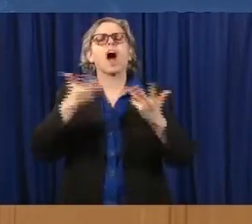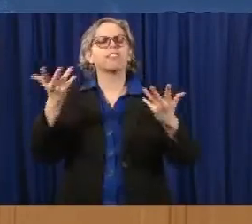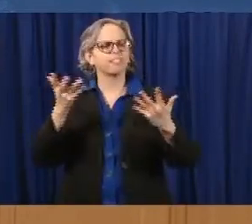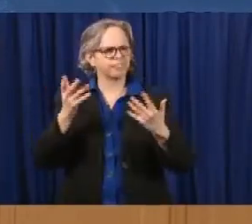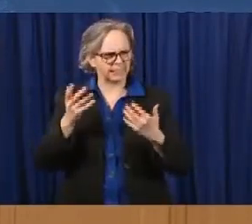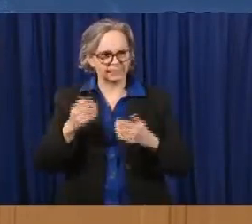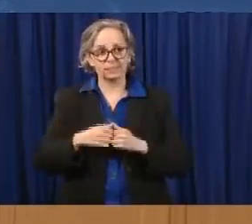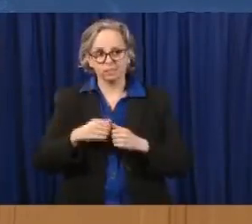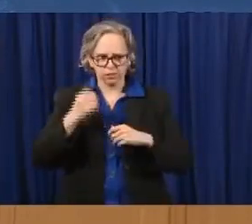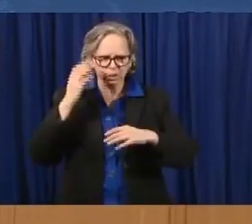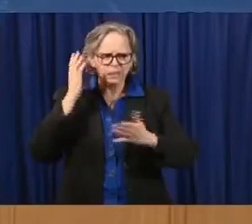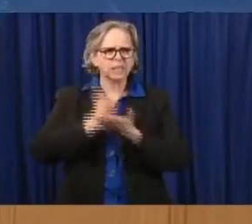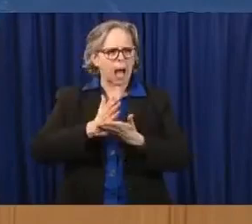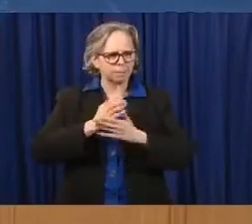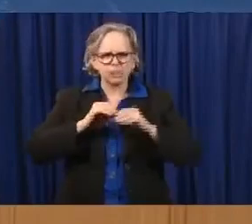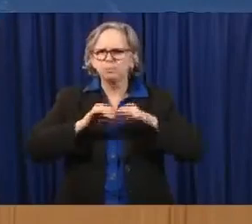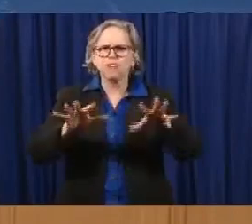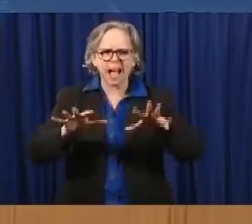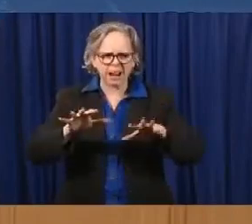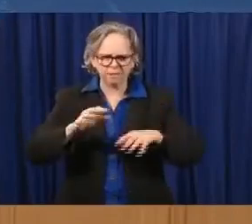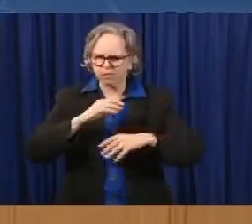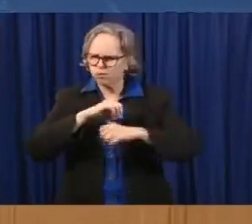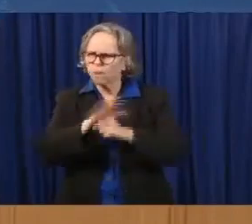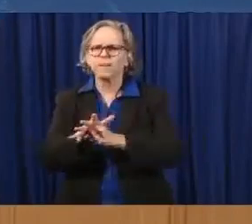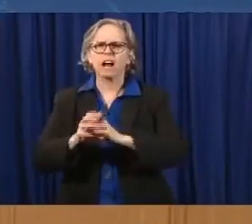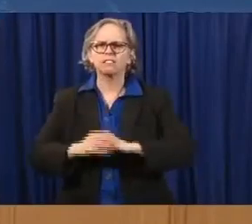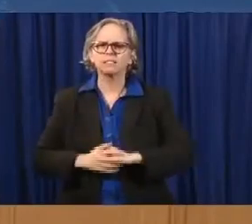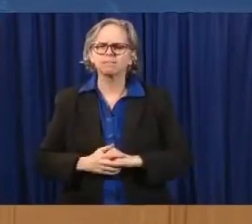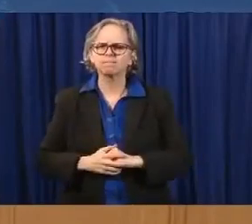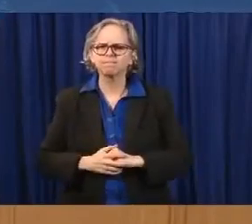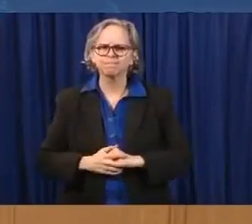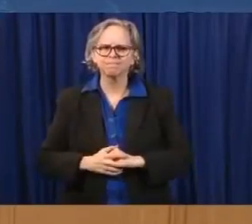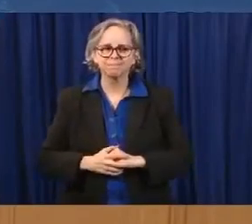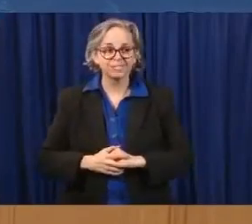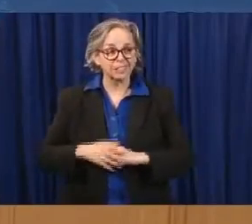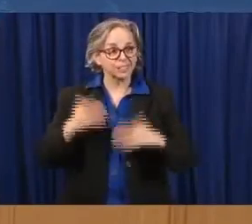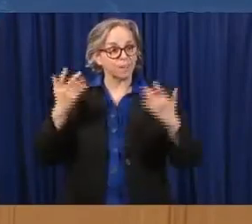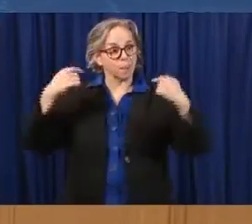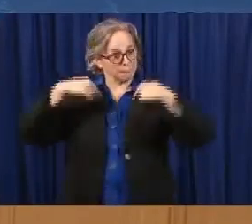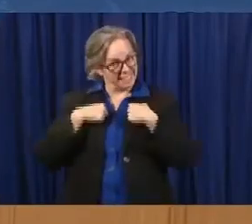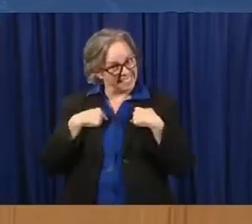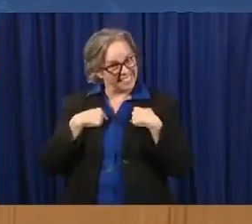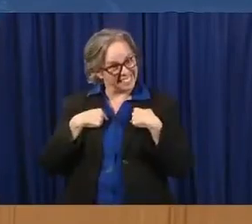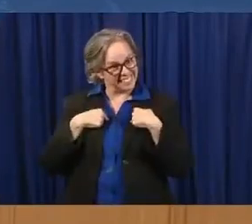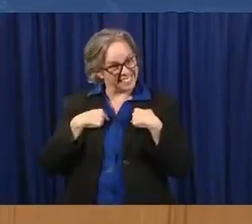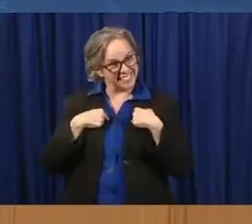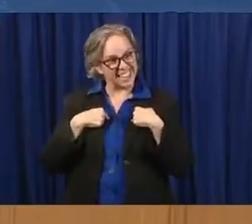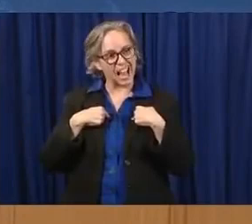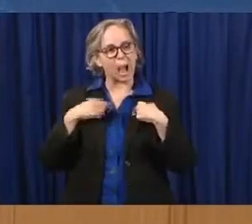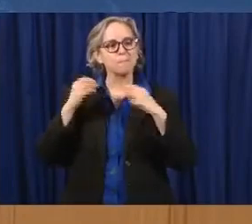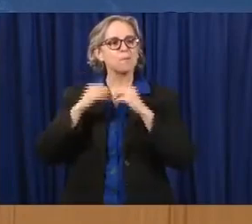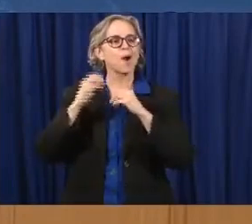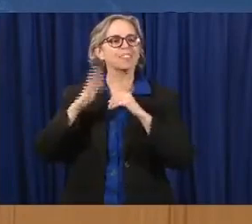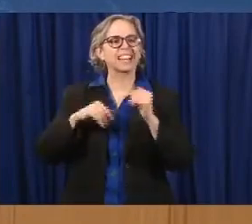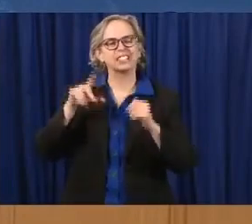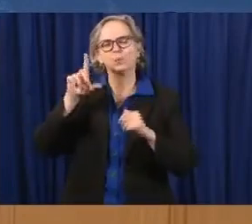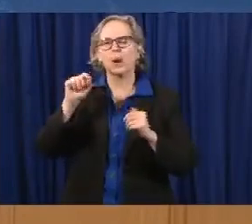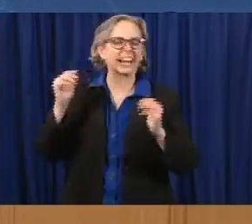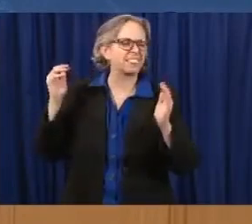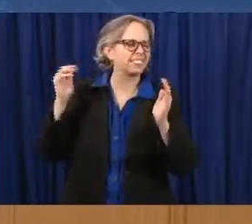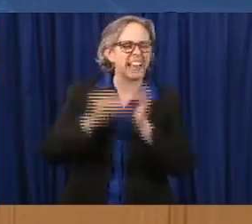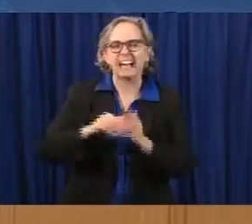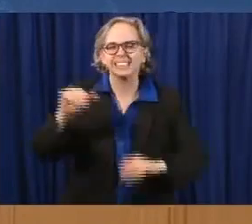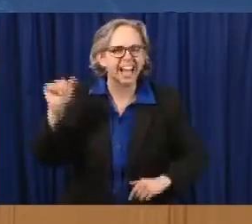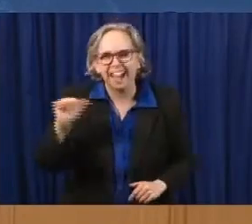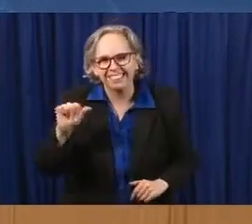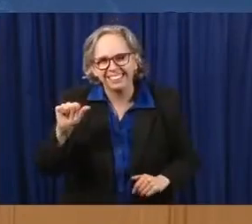the spread of coronavirus. So, from me and more than 20,000 athletes,